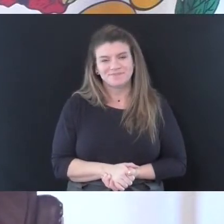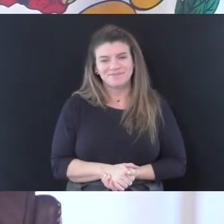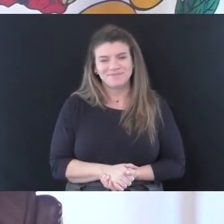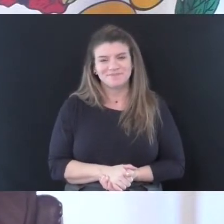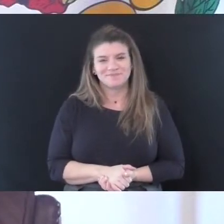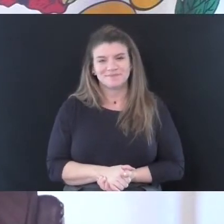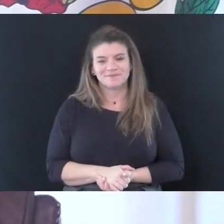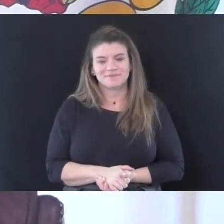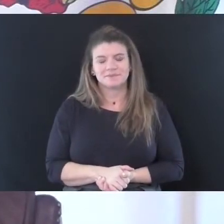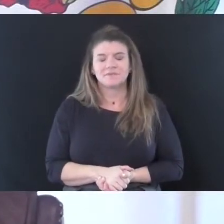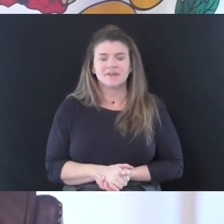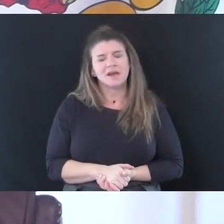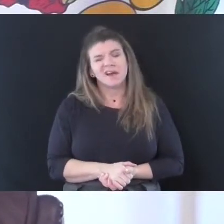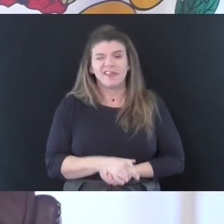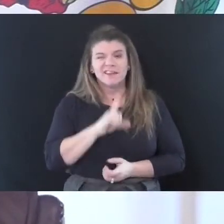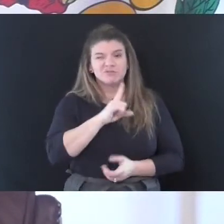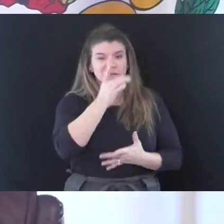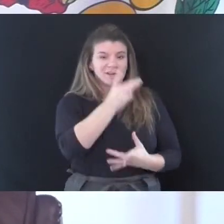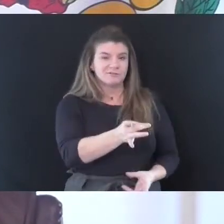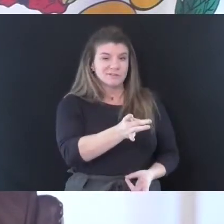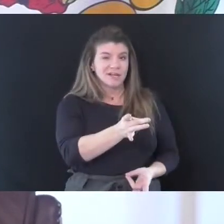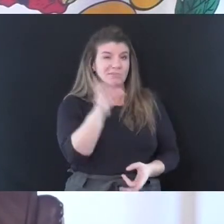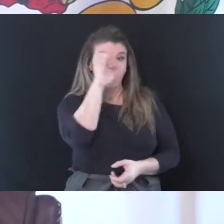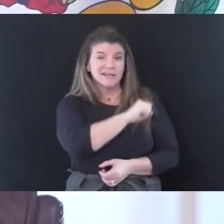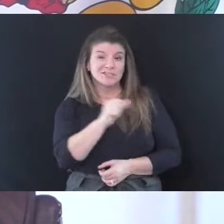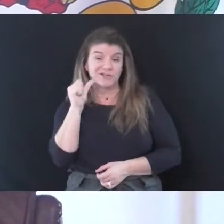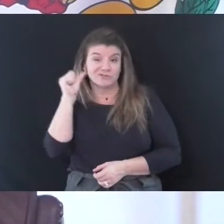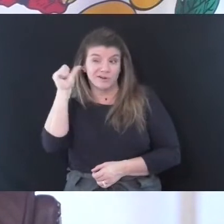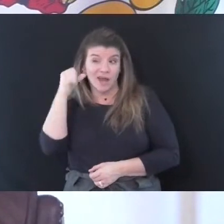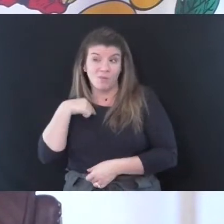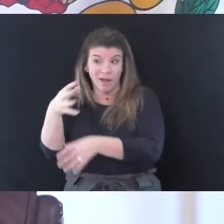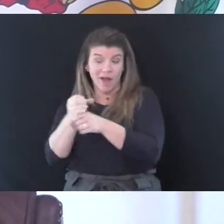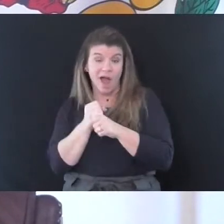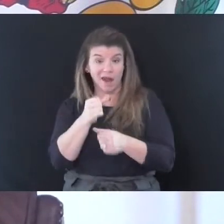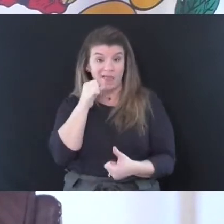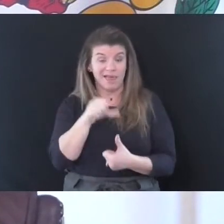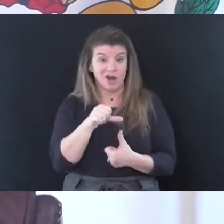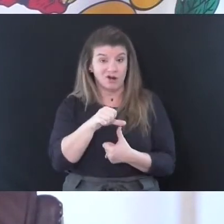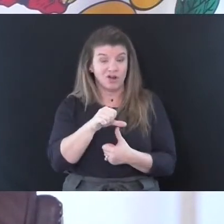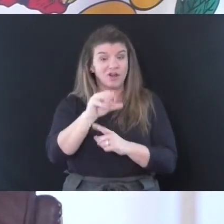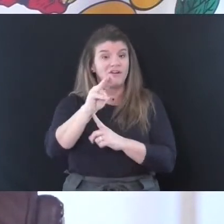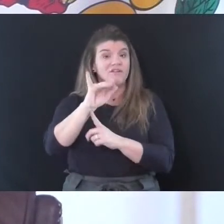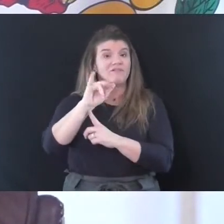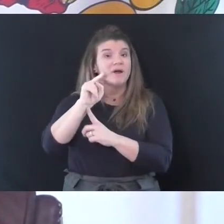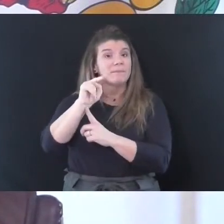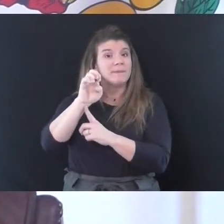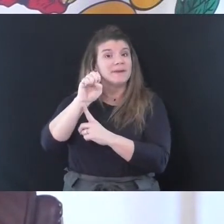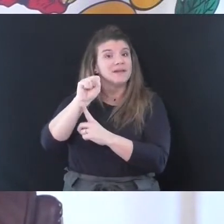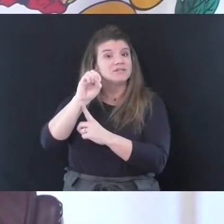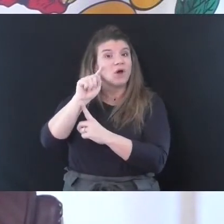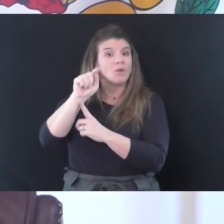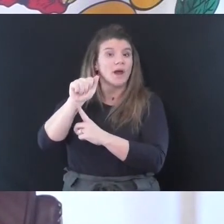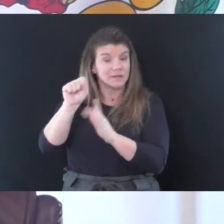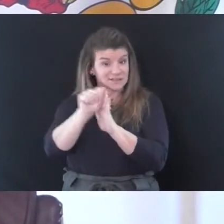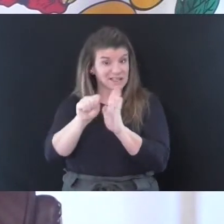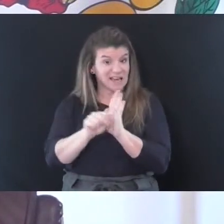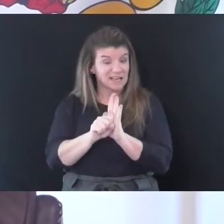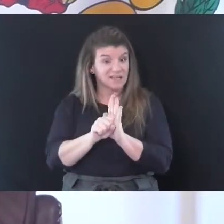This is interesting, but we received a letter, I guess yesterday, from a Minnesota state senator.